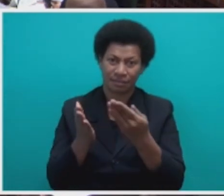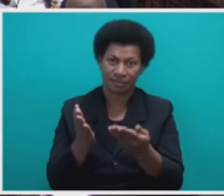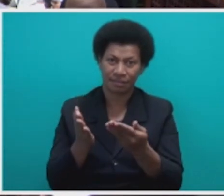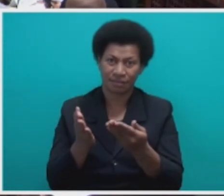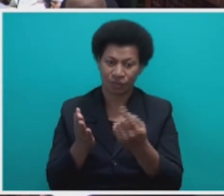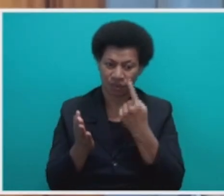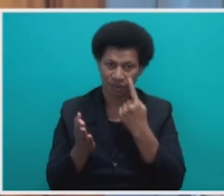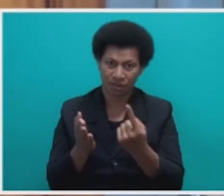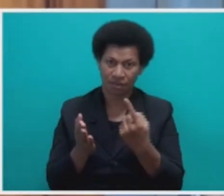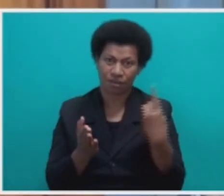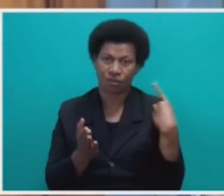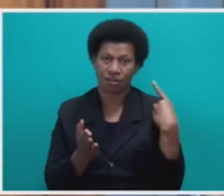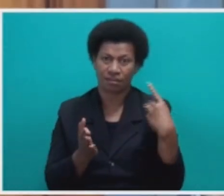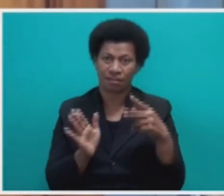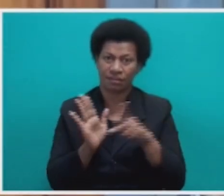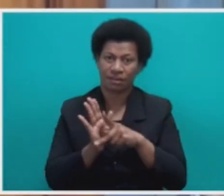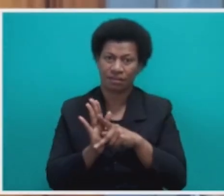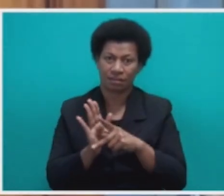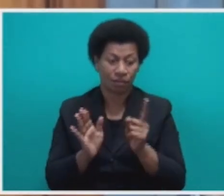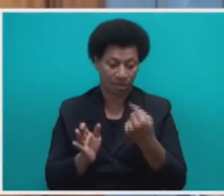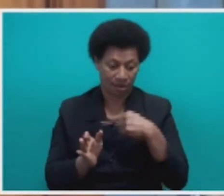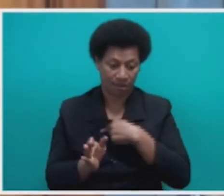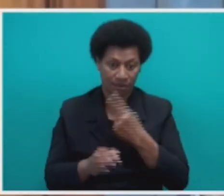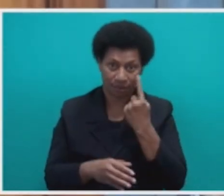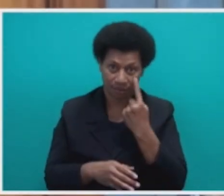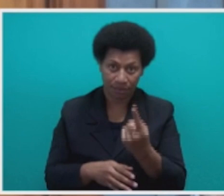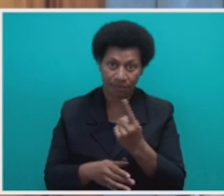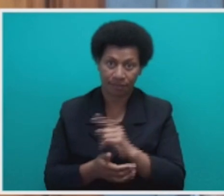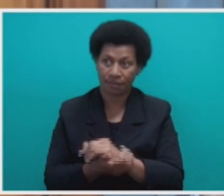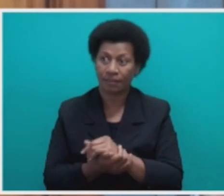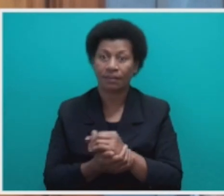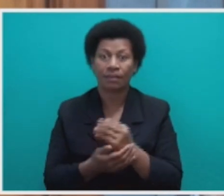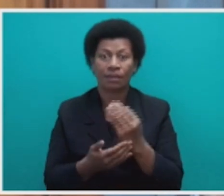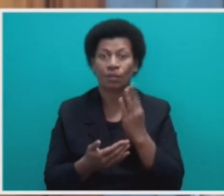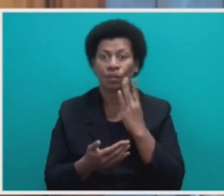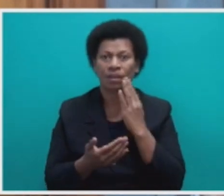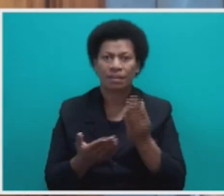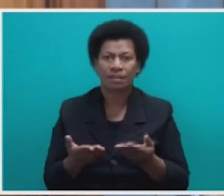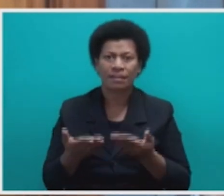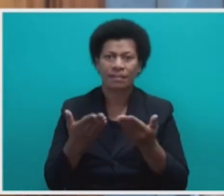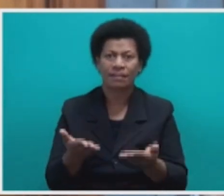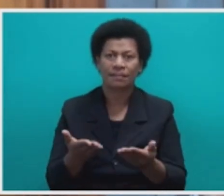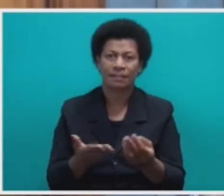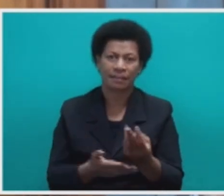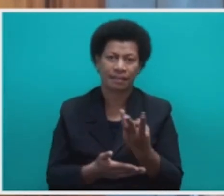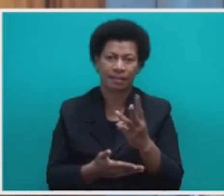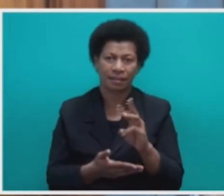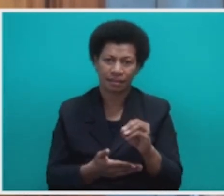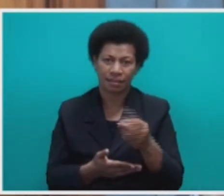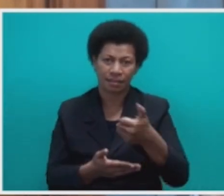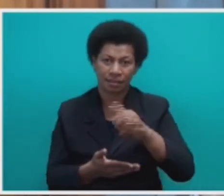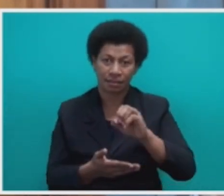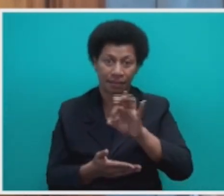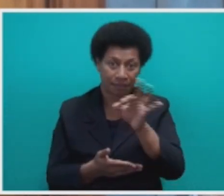price regulations? Because what we have actually seen, some of these companies, when they are actually given duty protection of 33%, at the